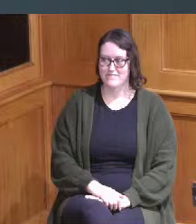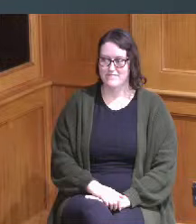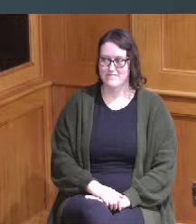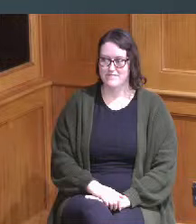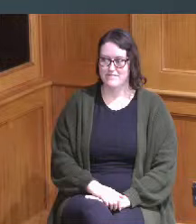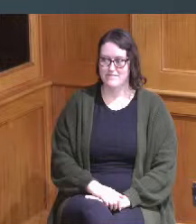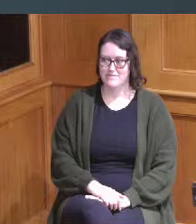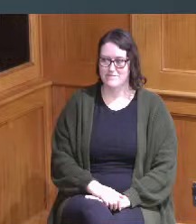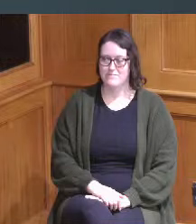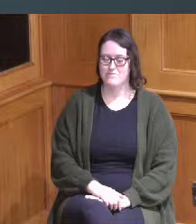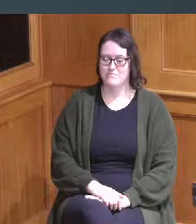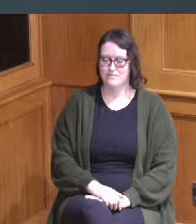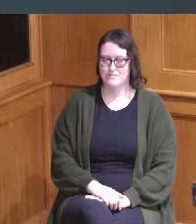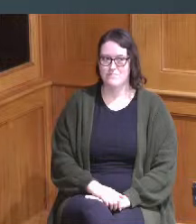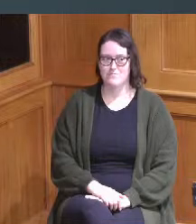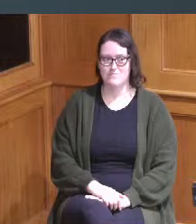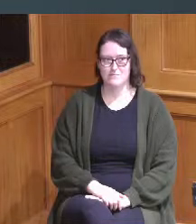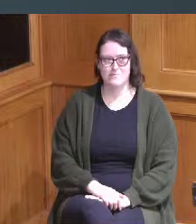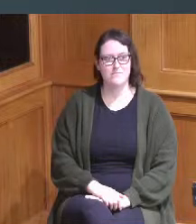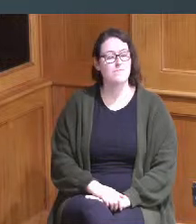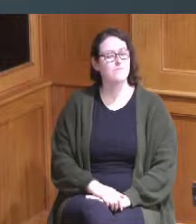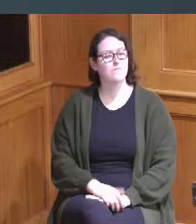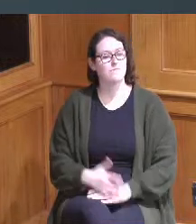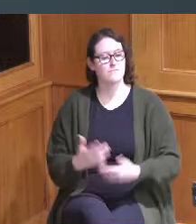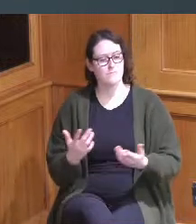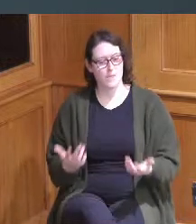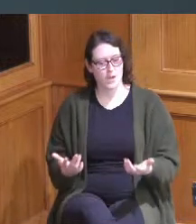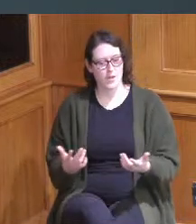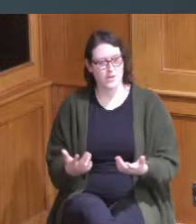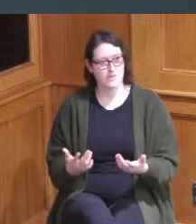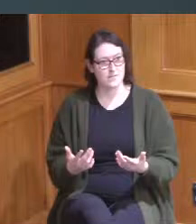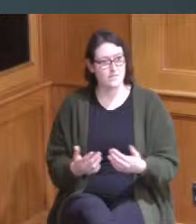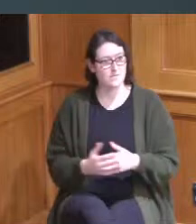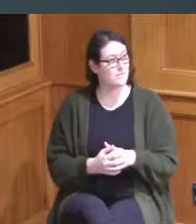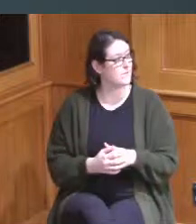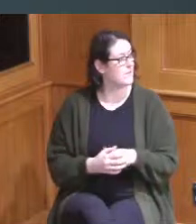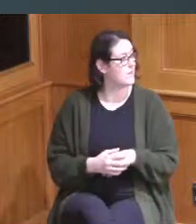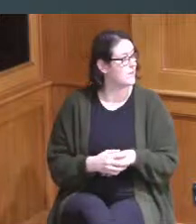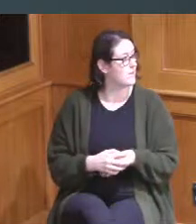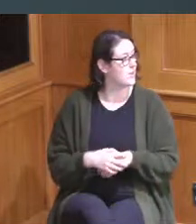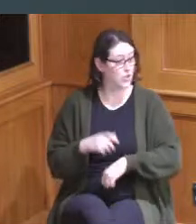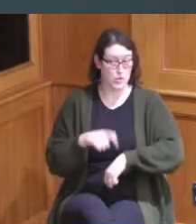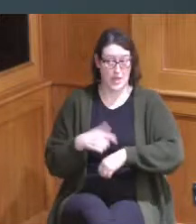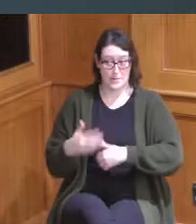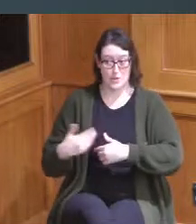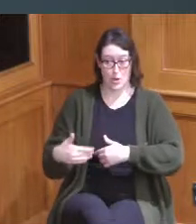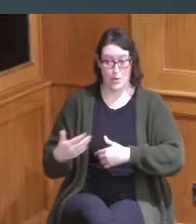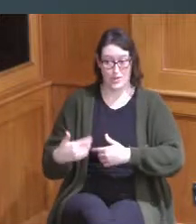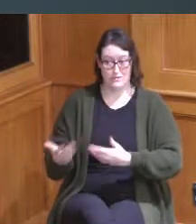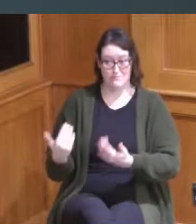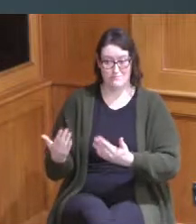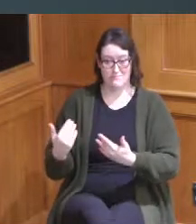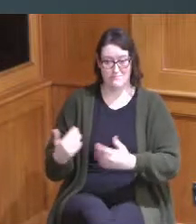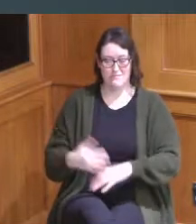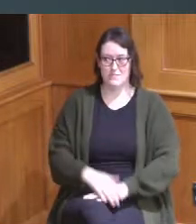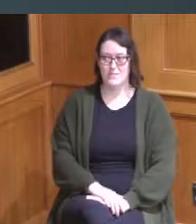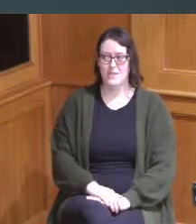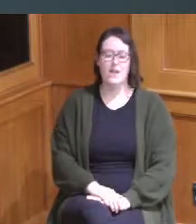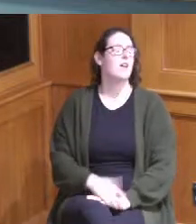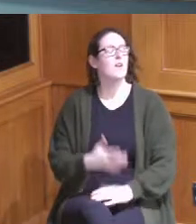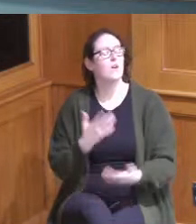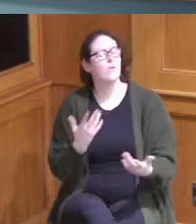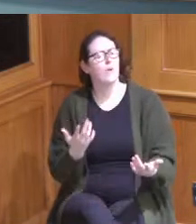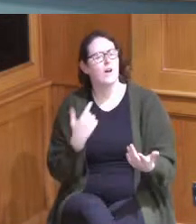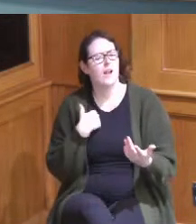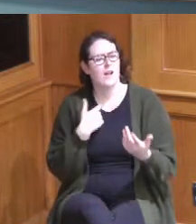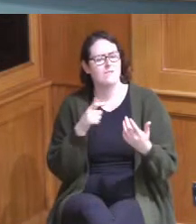Excuse me, I gotta wake up. Um, Wake up, your time is running. um, what I'm gonna